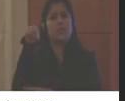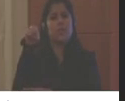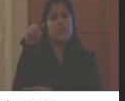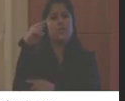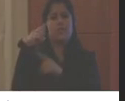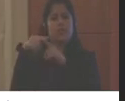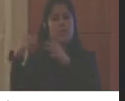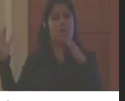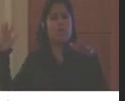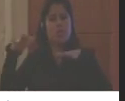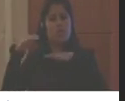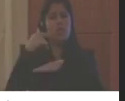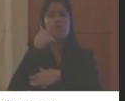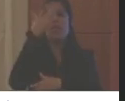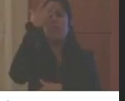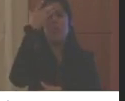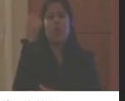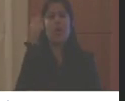1,171 cyclones